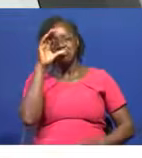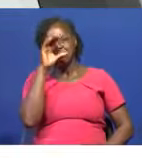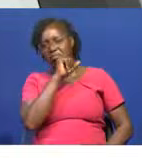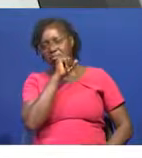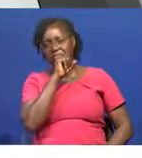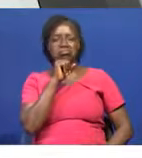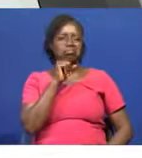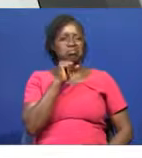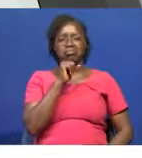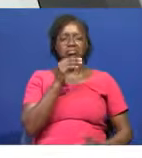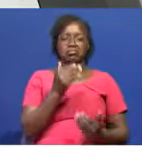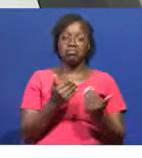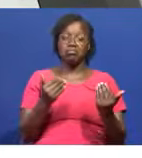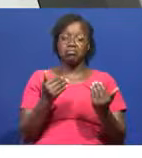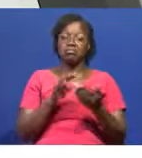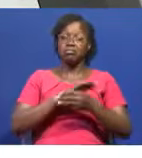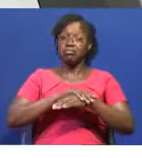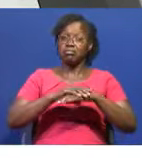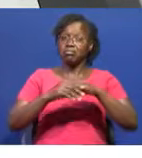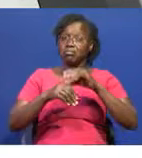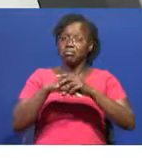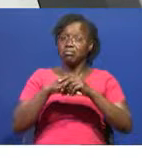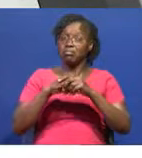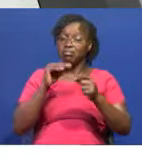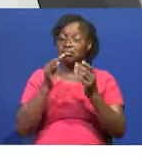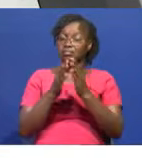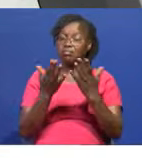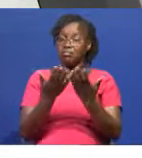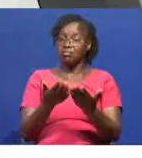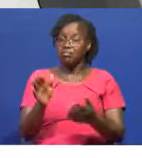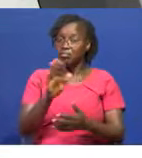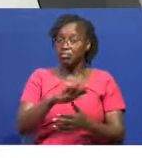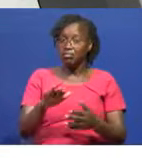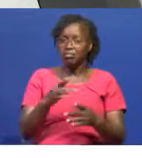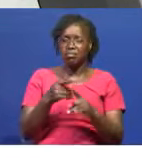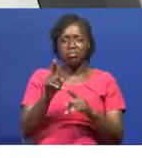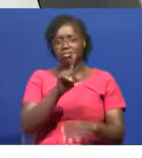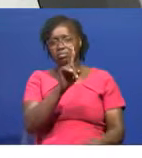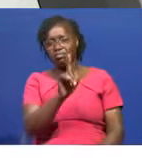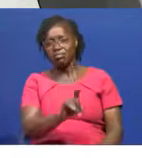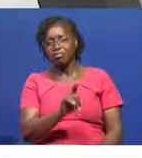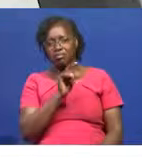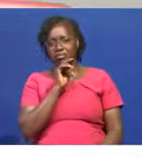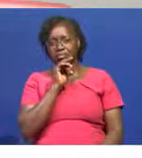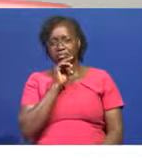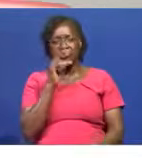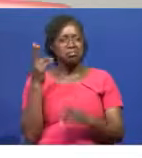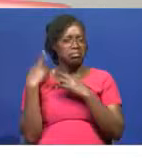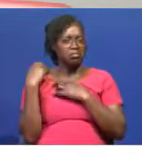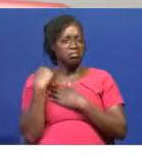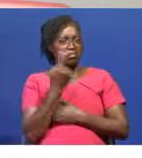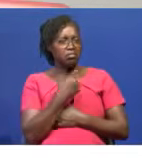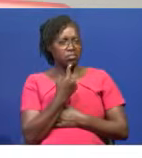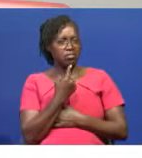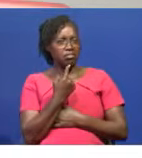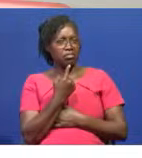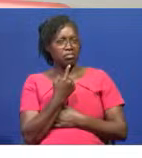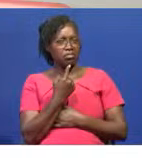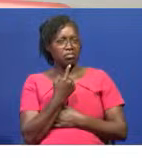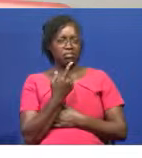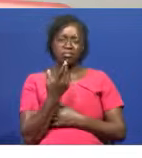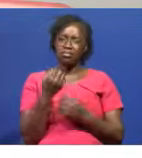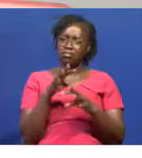for children, and even hand washing facilities and all that. But the question is, who is responsible? But this is supposed to